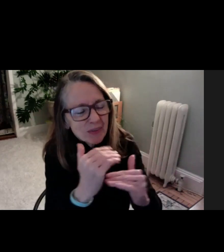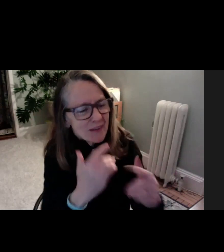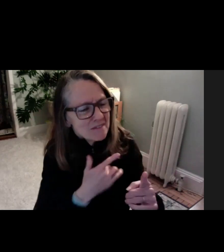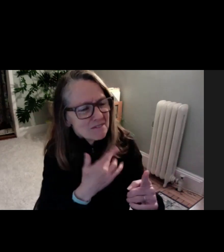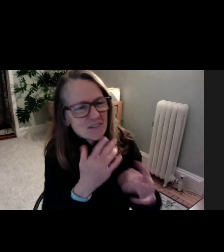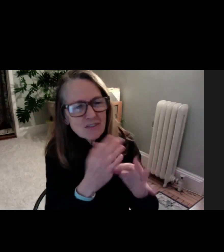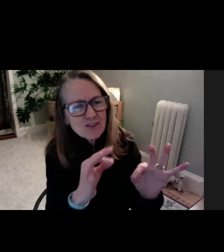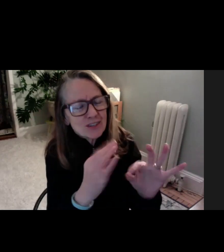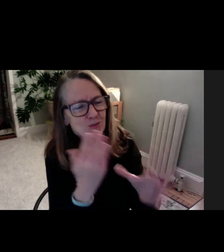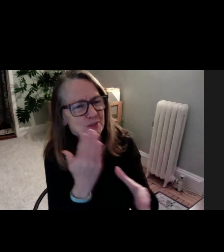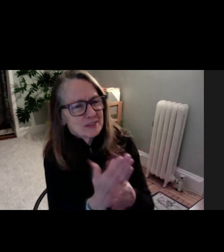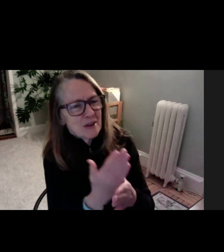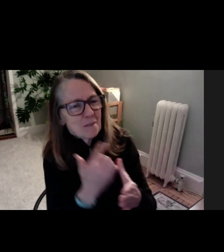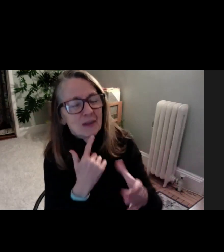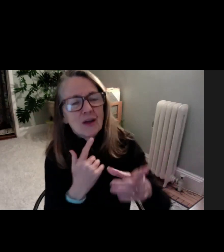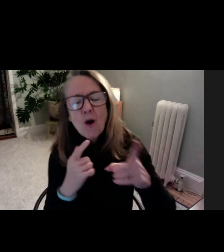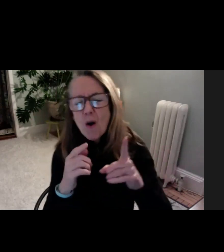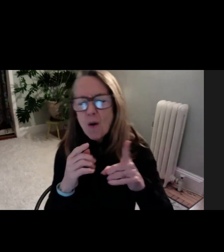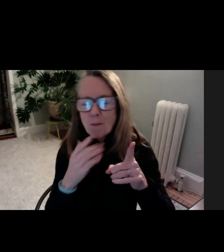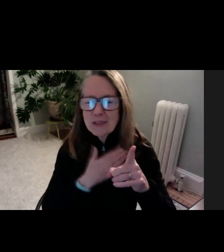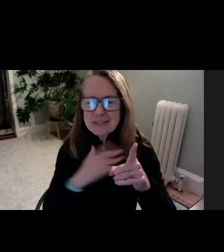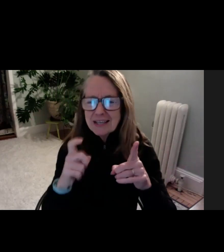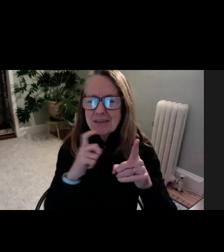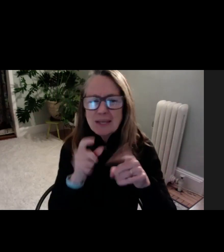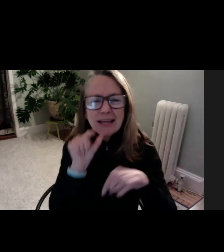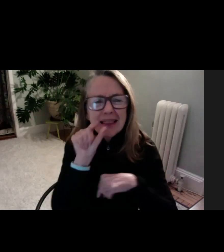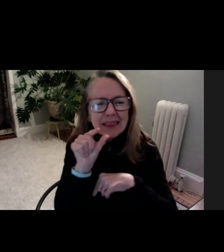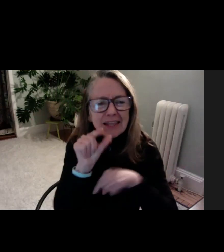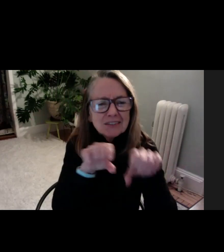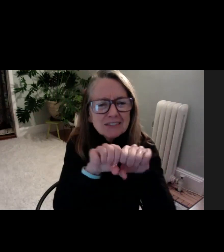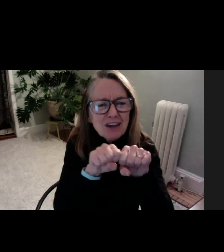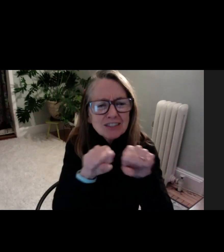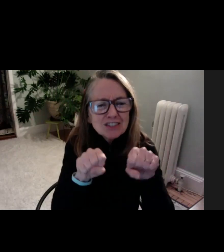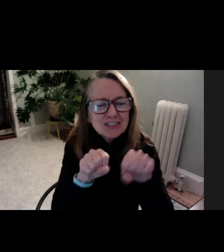me. Yeah, like little mini sausages, please. Okay, thank you.